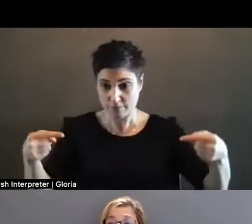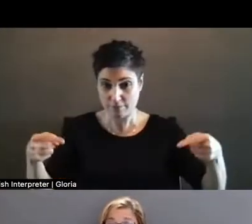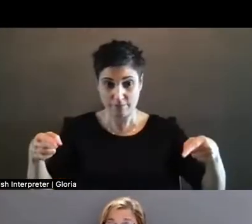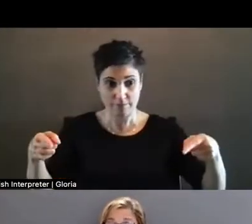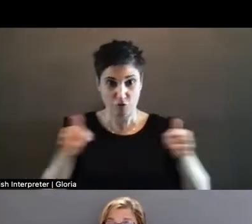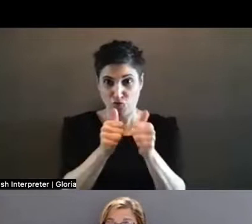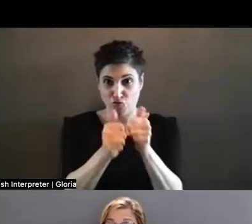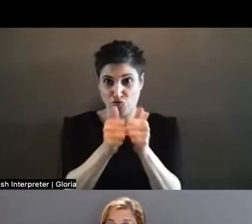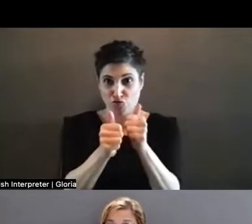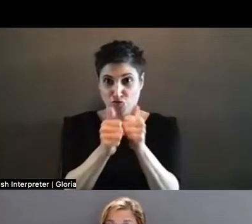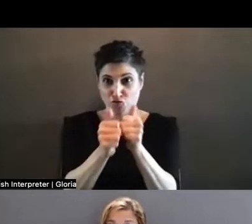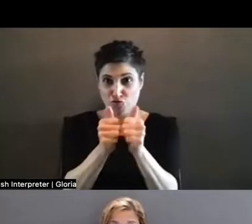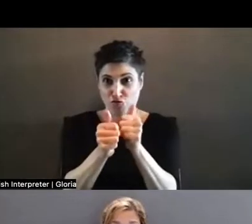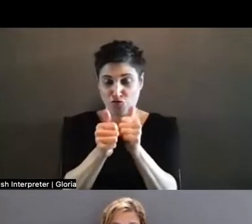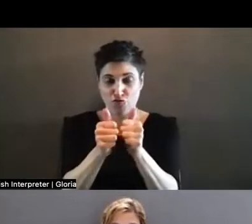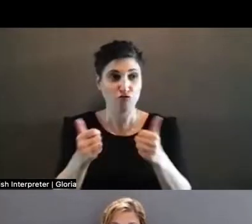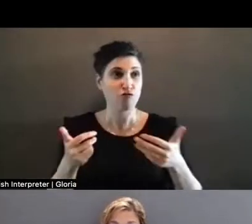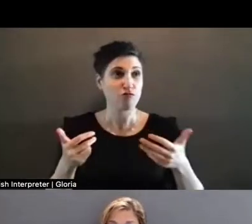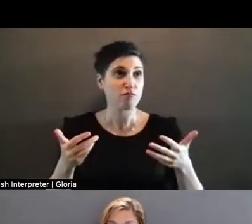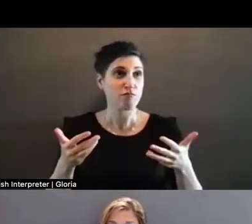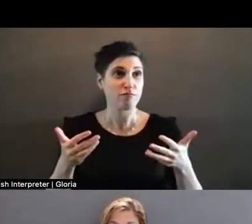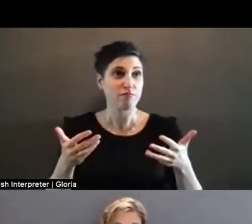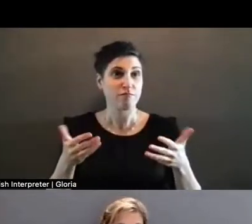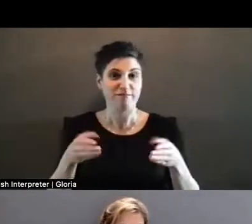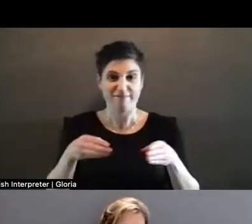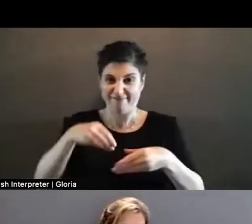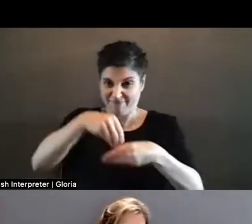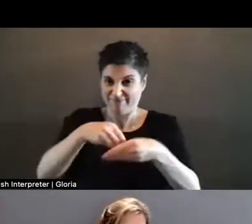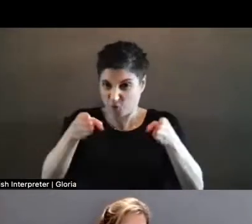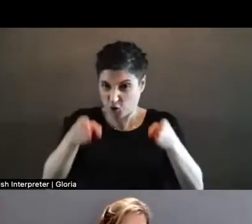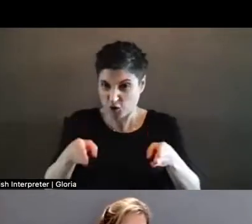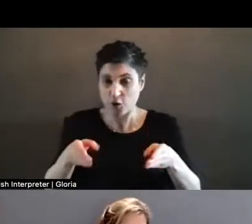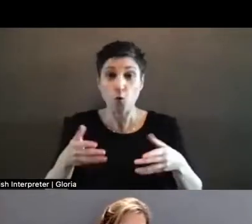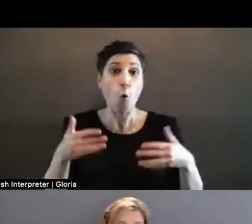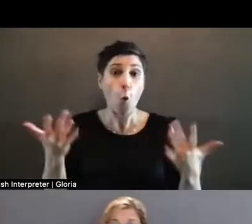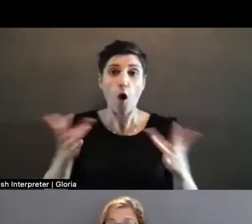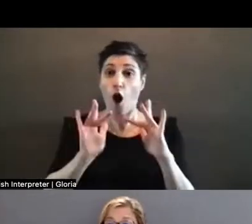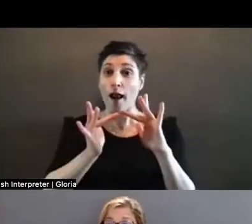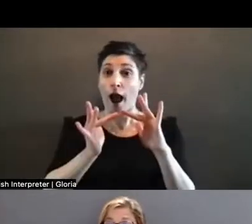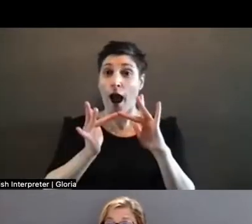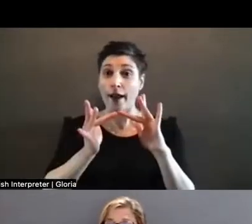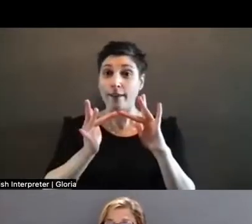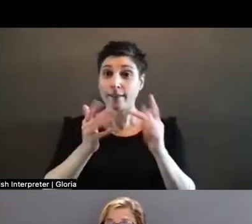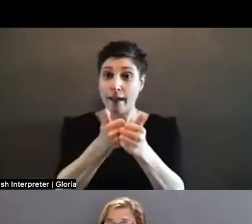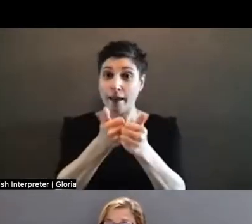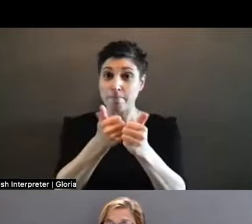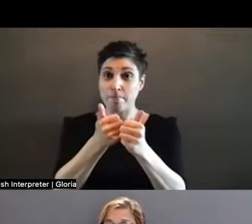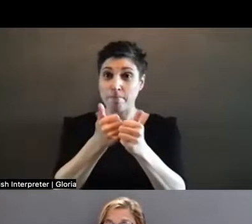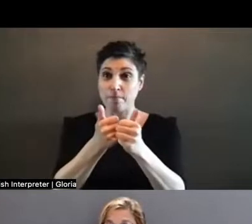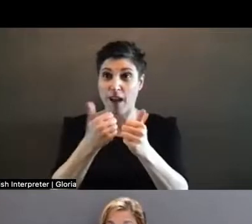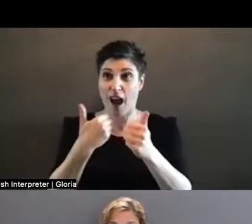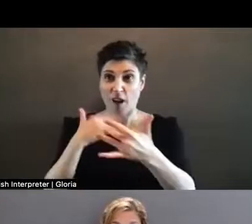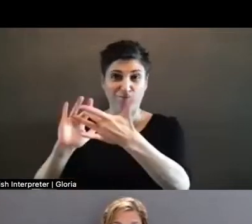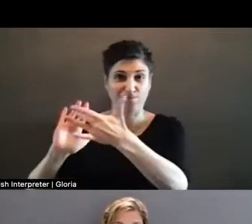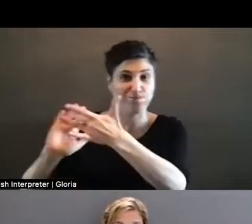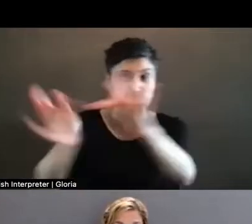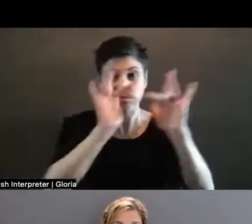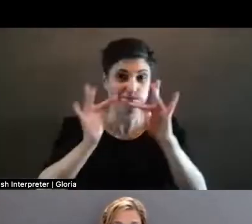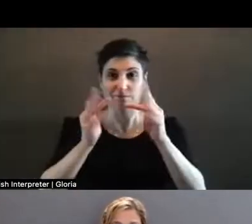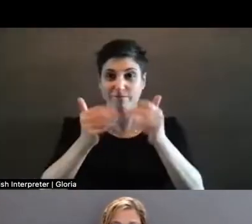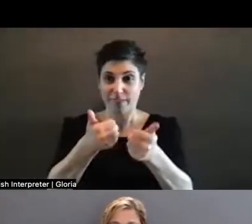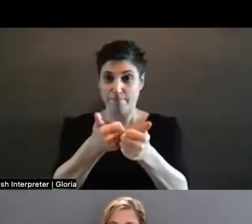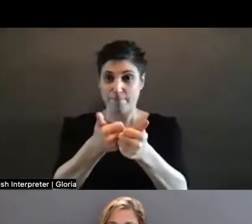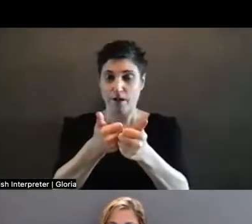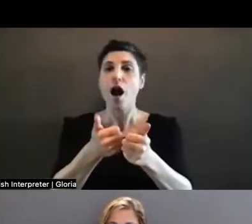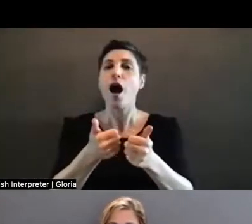you're accessing a remote server with 500 other players you've never met, most games involve some level